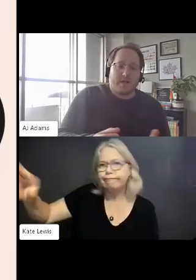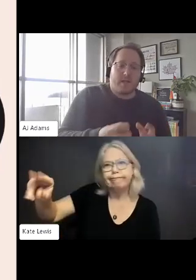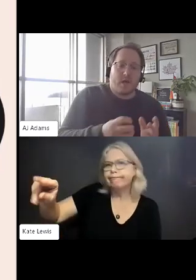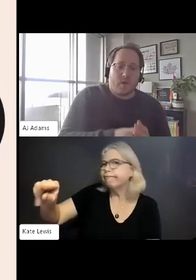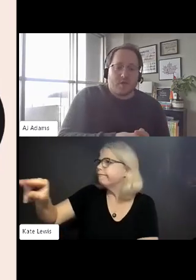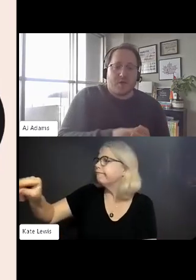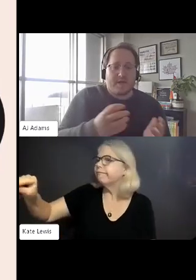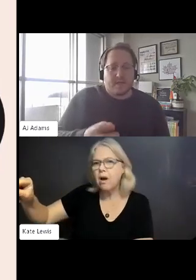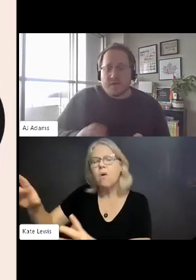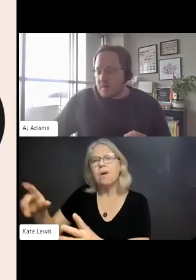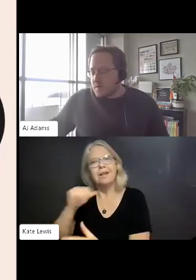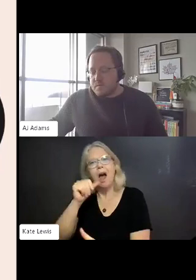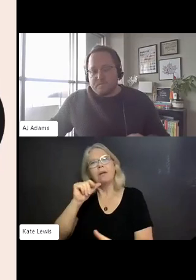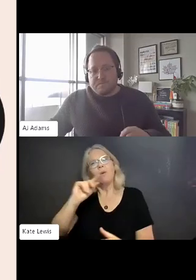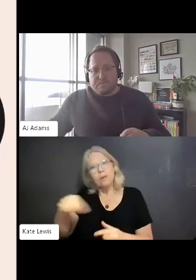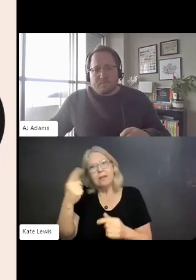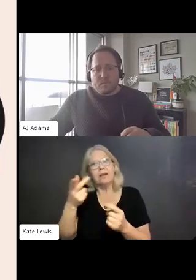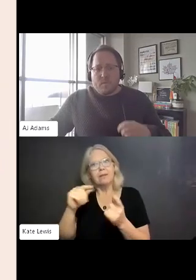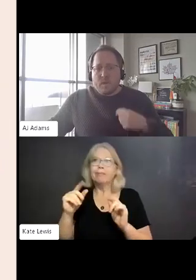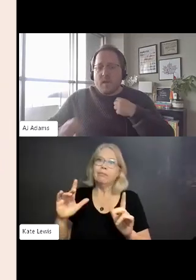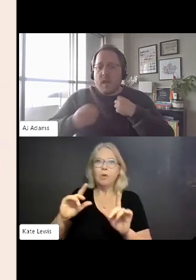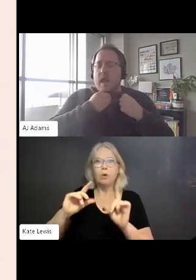than just a queer issue, it is elder abuse.